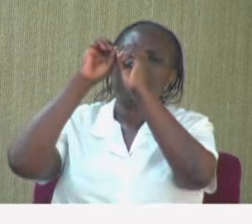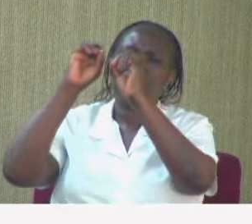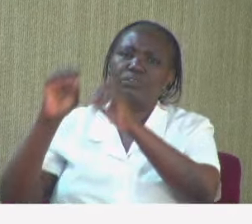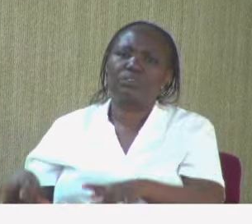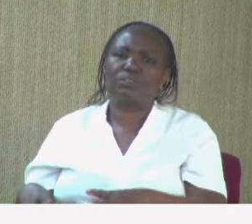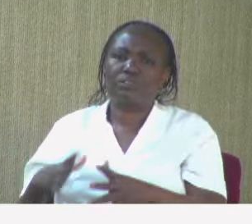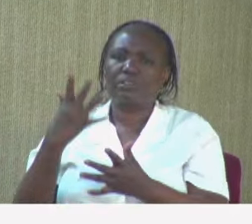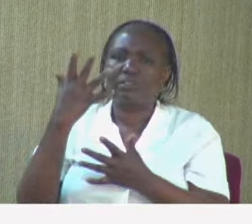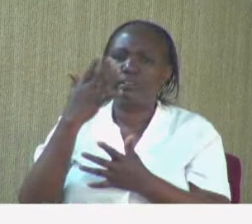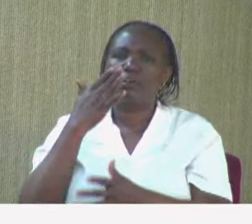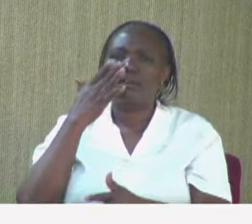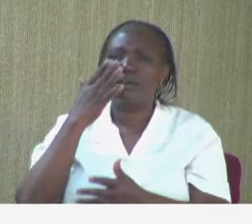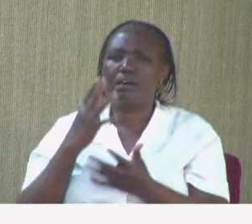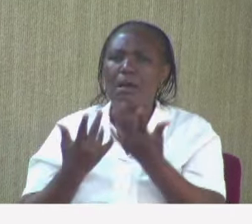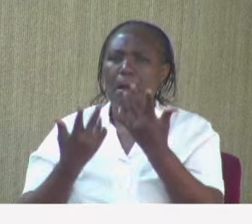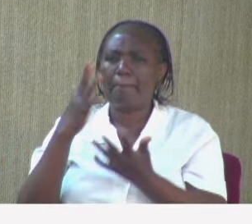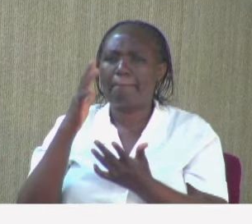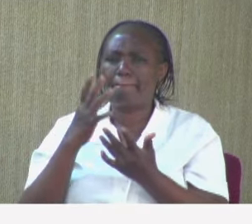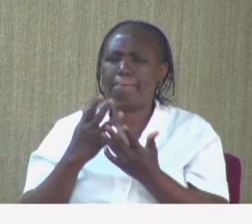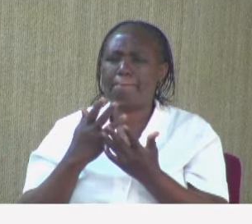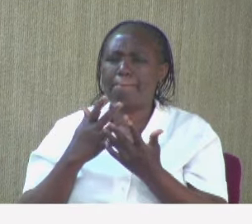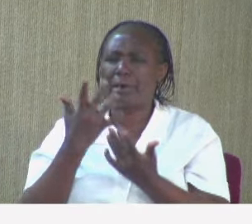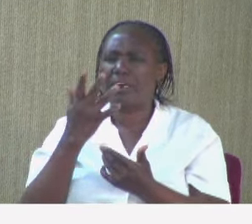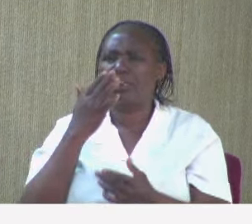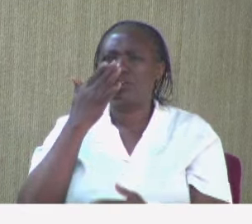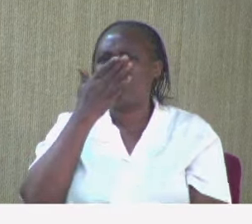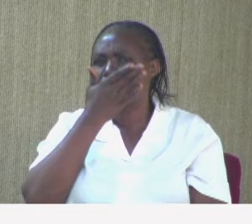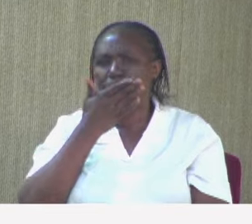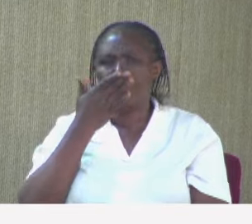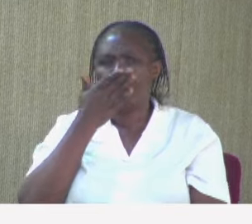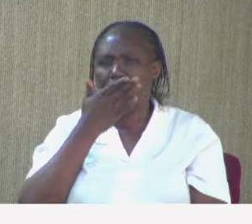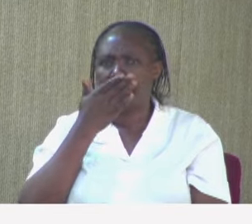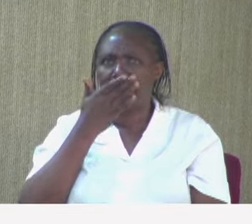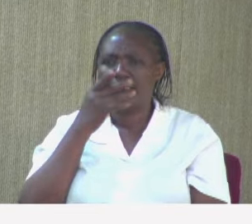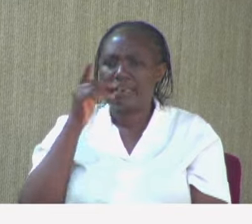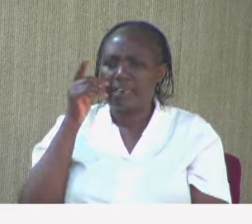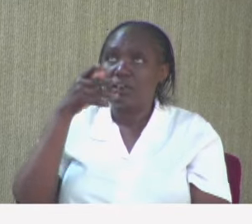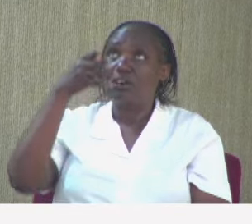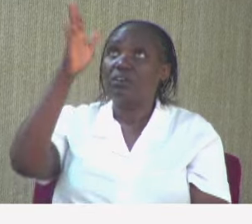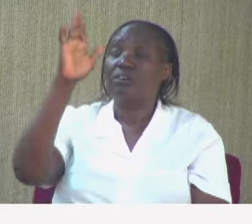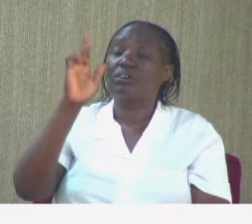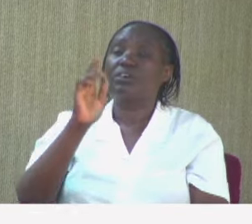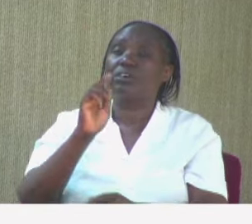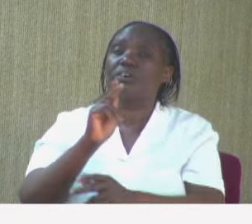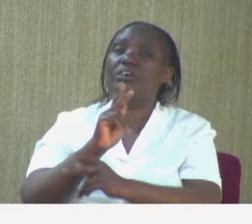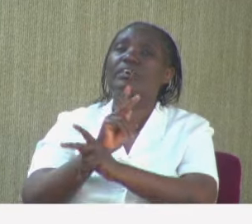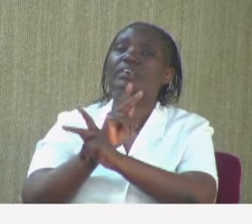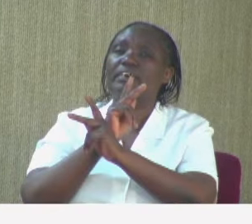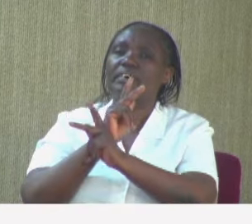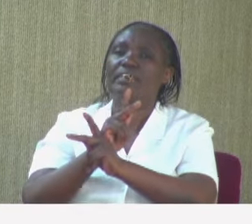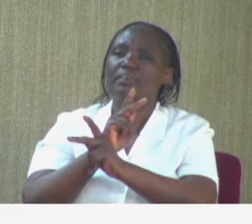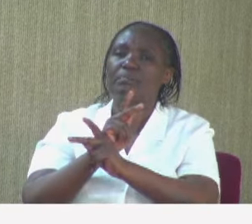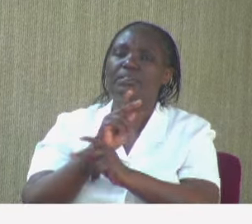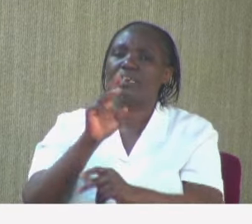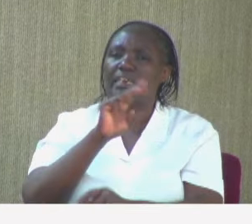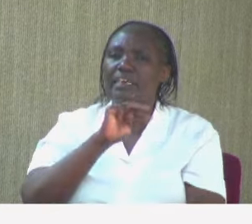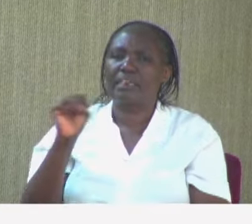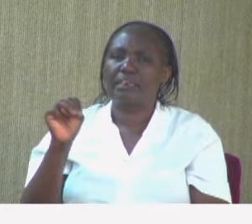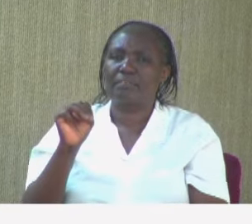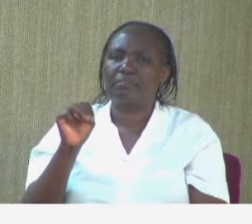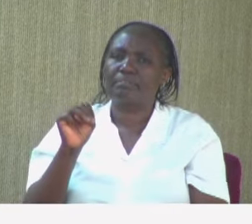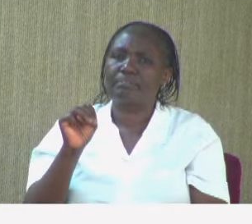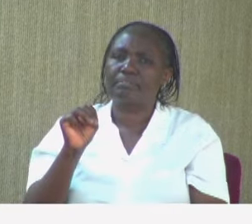the life of his faithful servant, even as he preserved the three Hebrews in the fiery furnace. In other